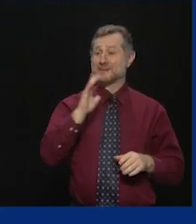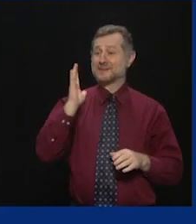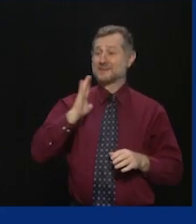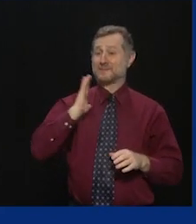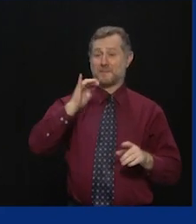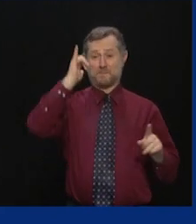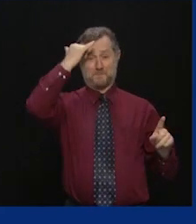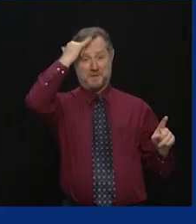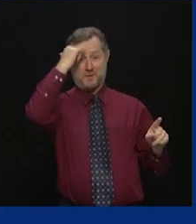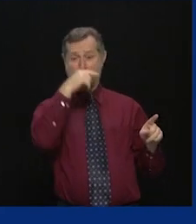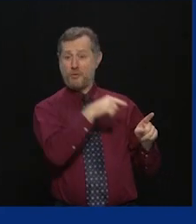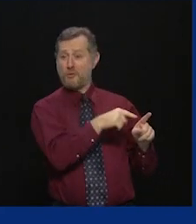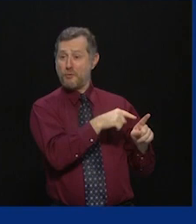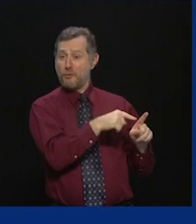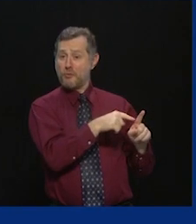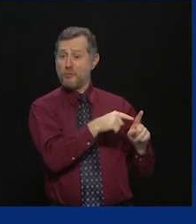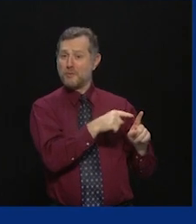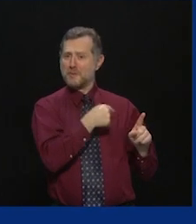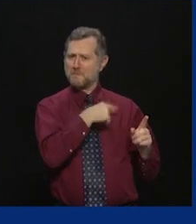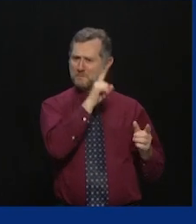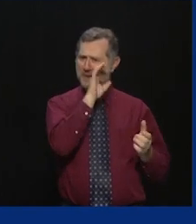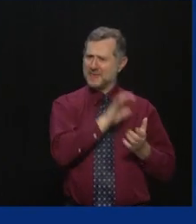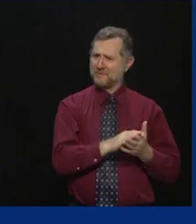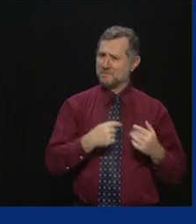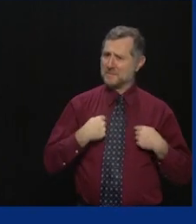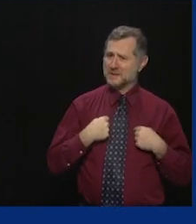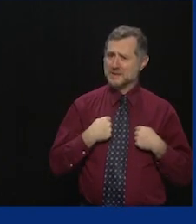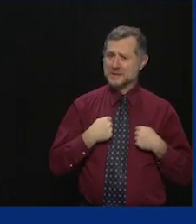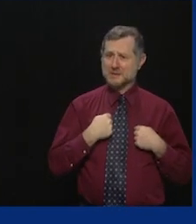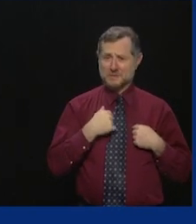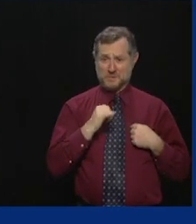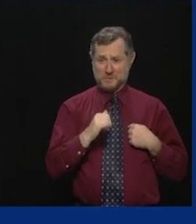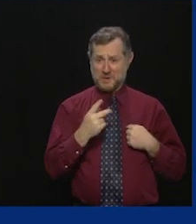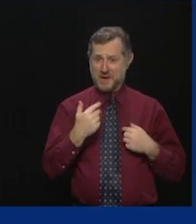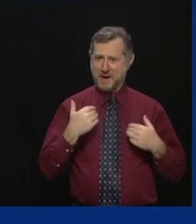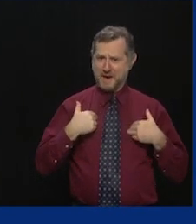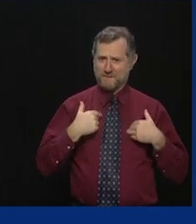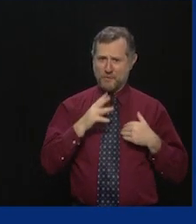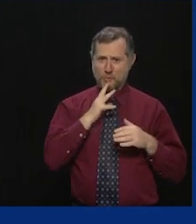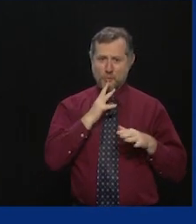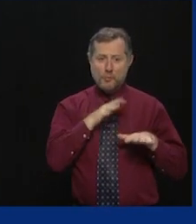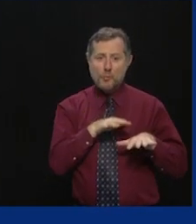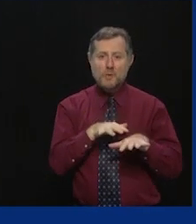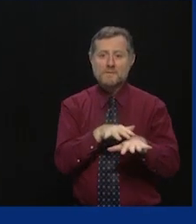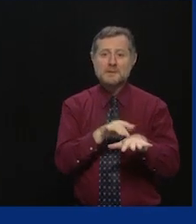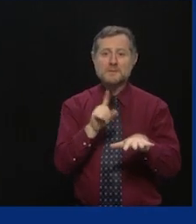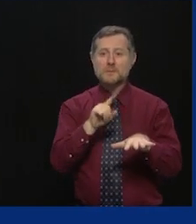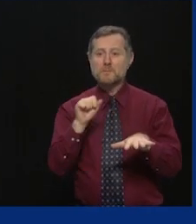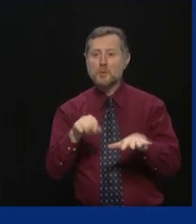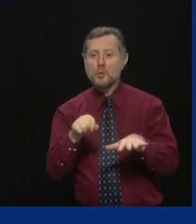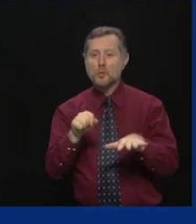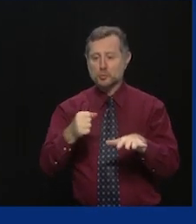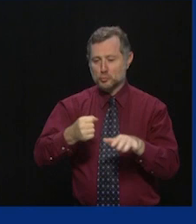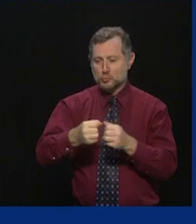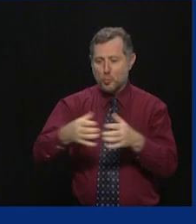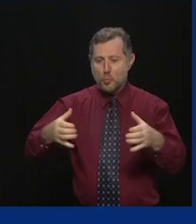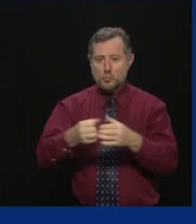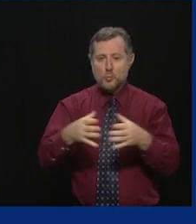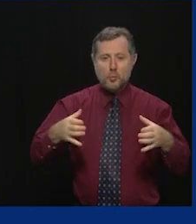two cities, and we finally achieve the full potential of these waterways and what was given to us a century